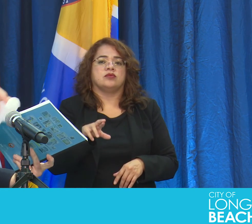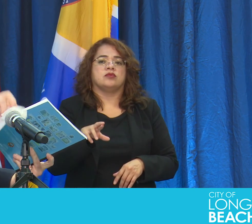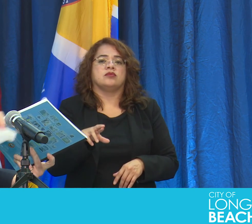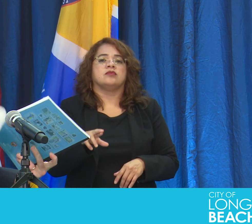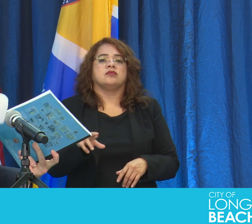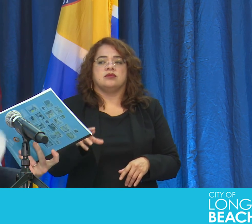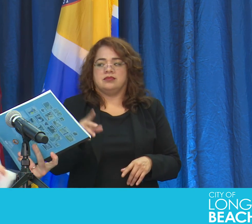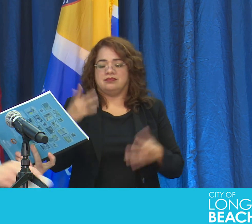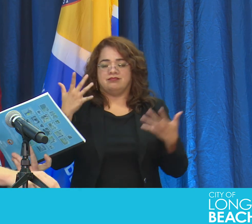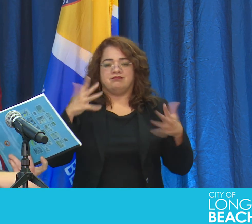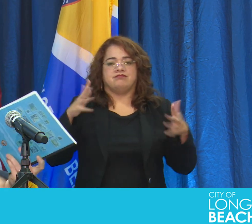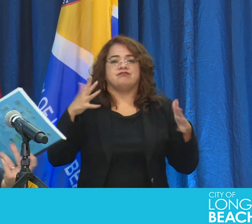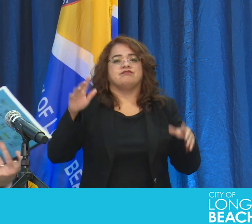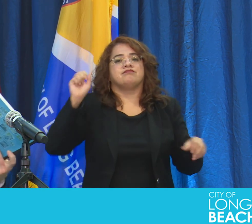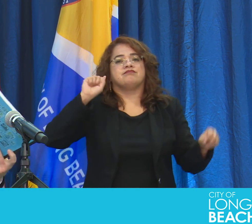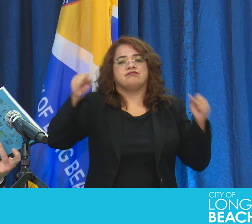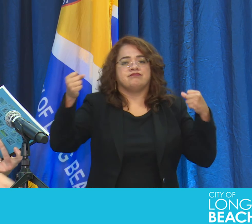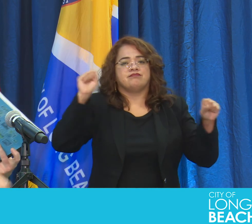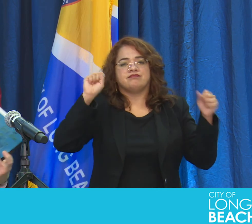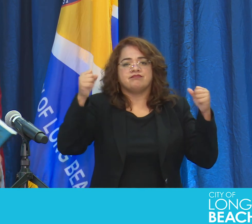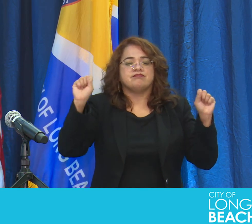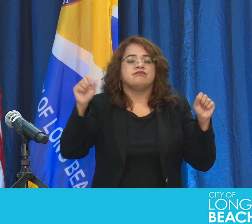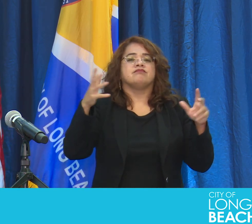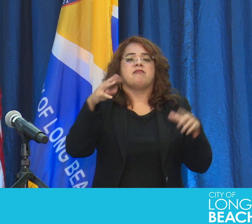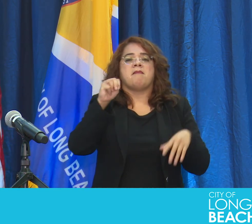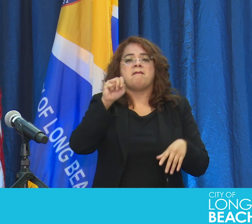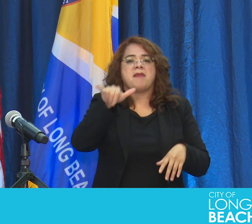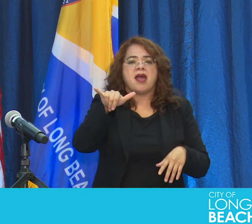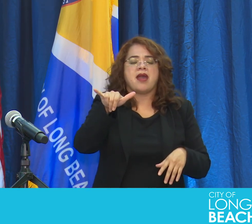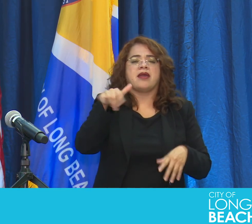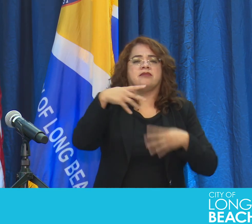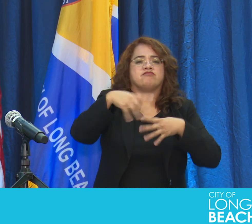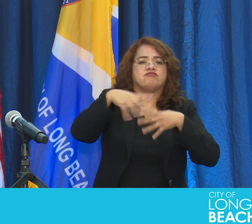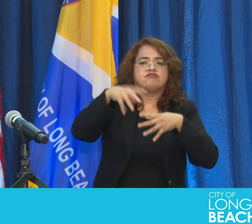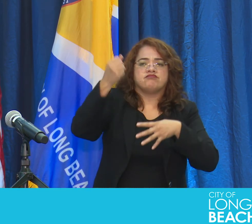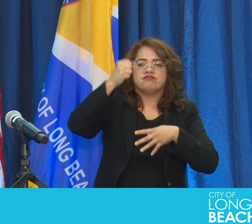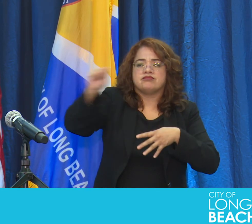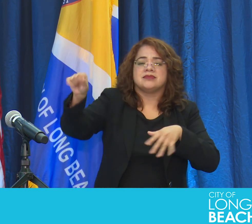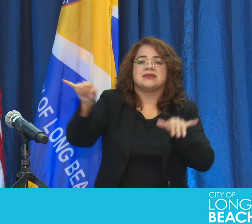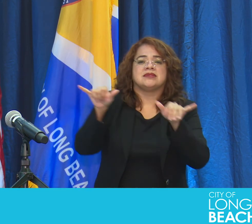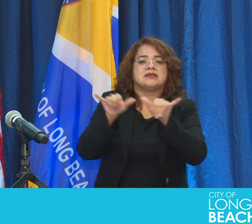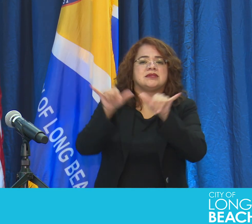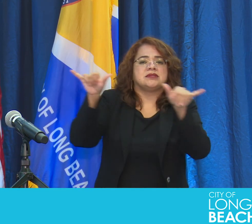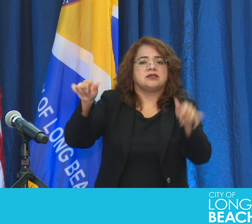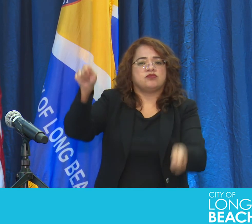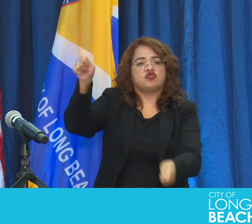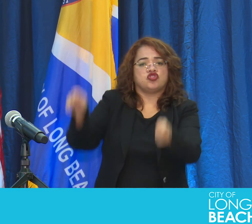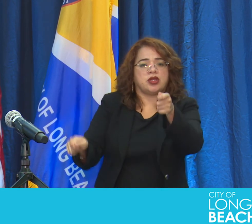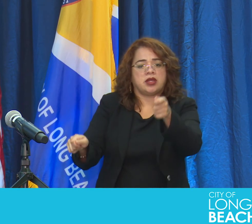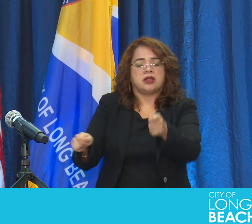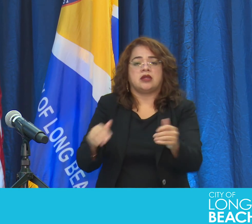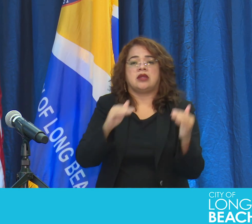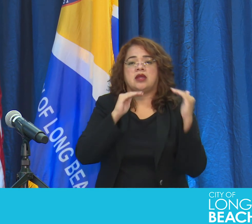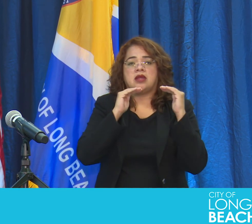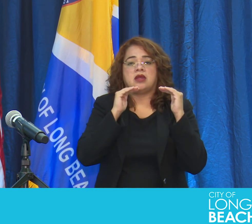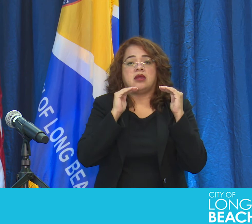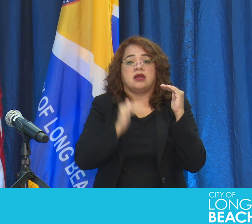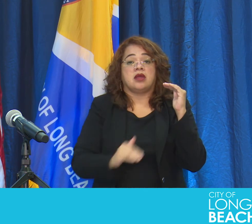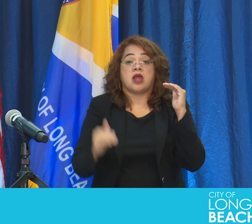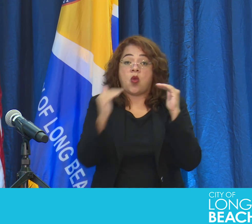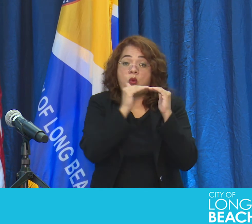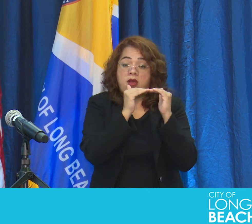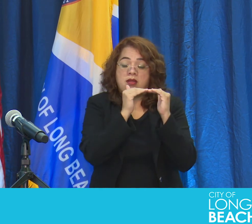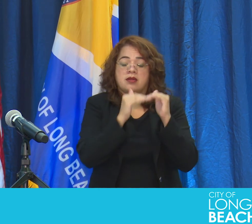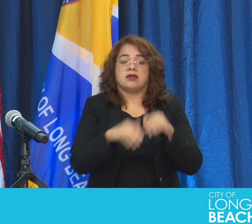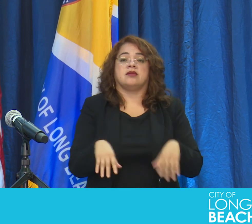been demonstrations in the streets since late May calling for systemic change in both the equality, but also where cities invest